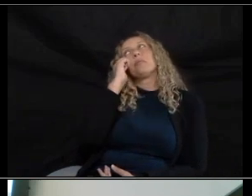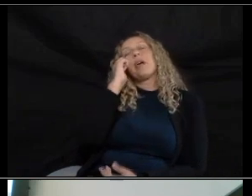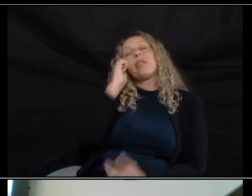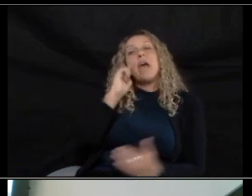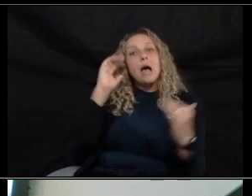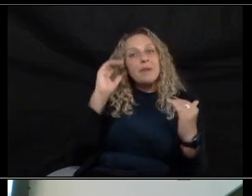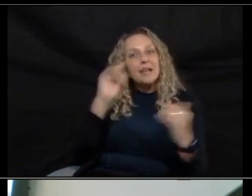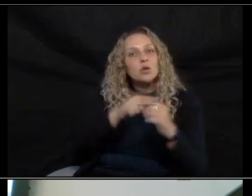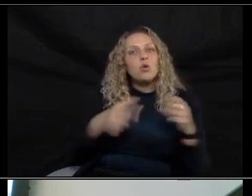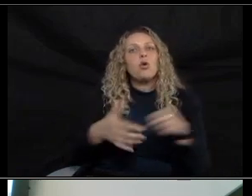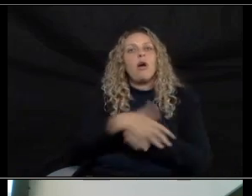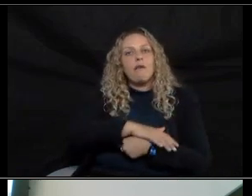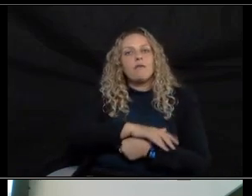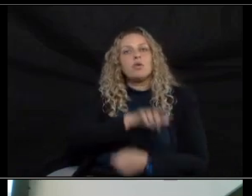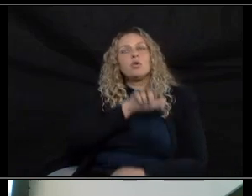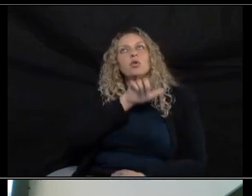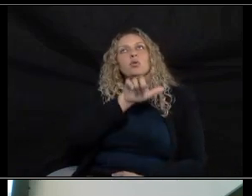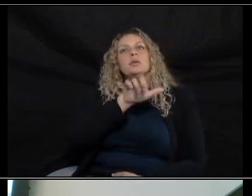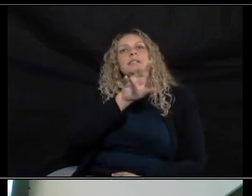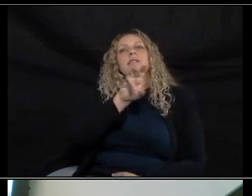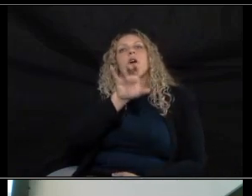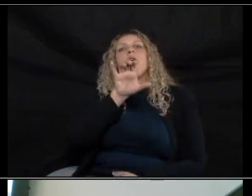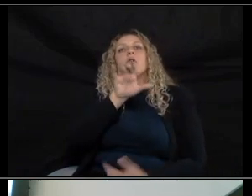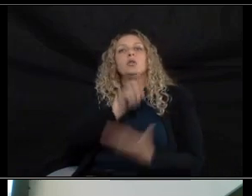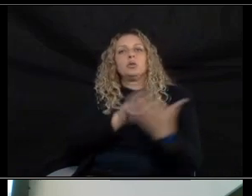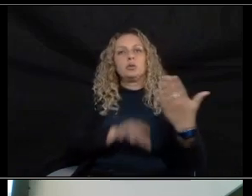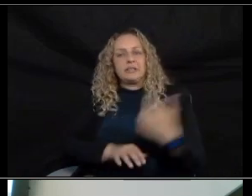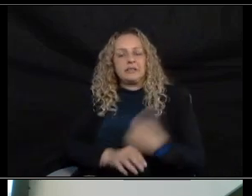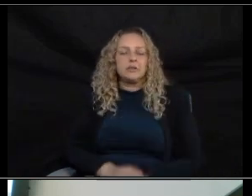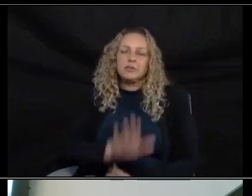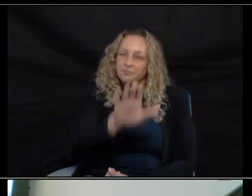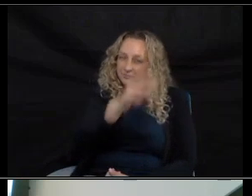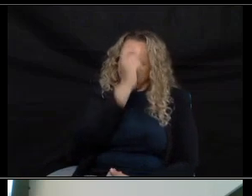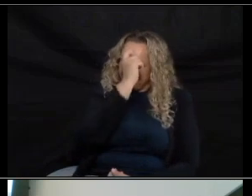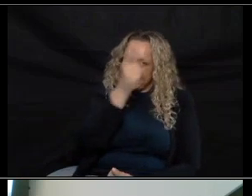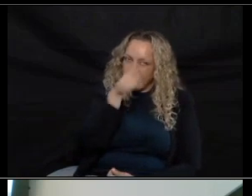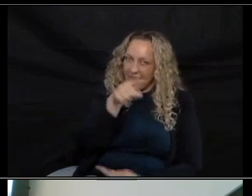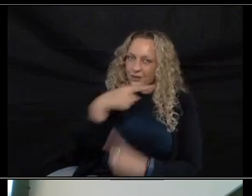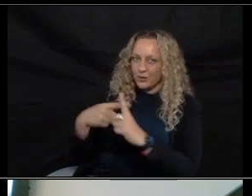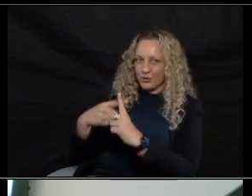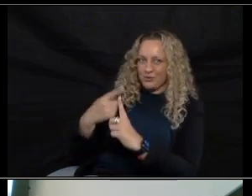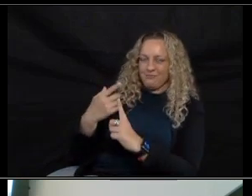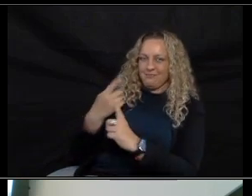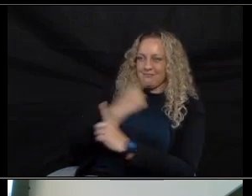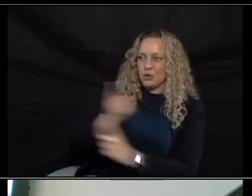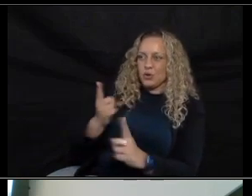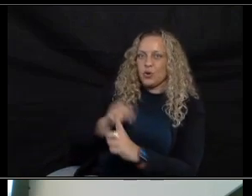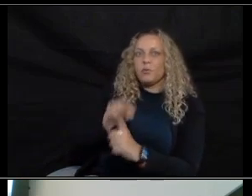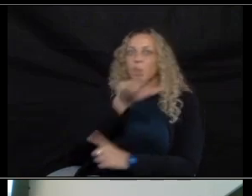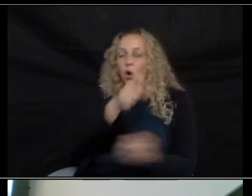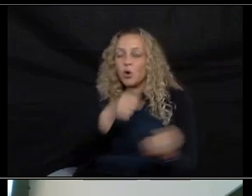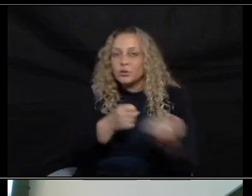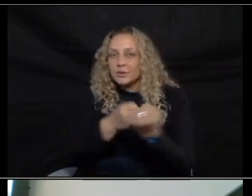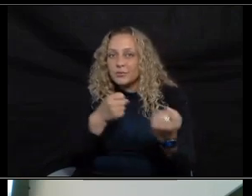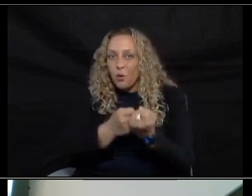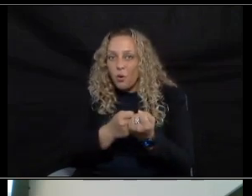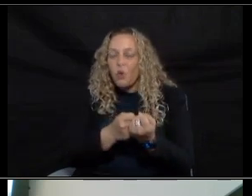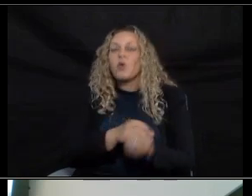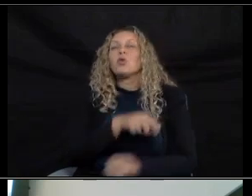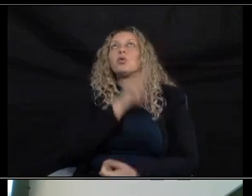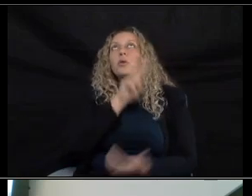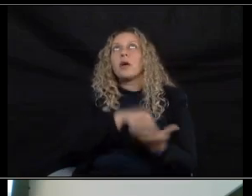expectation is to cover 2,700 students. Now, that's the good news, that with your support, we can cover